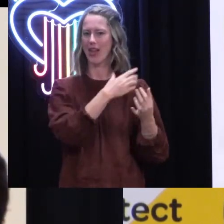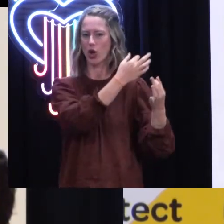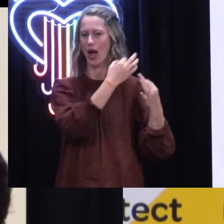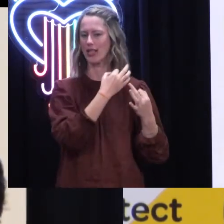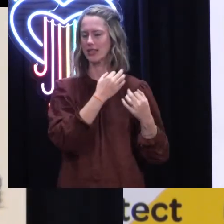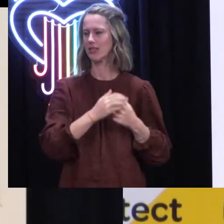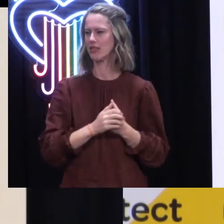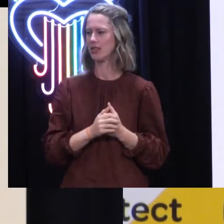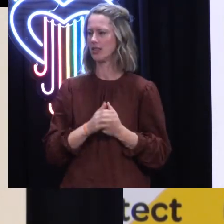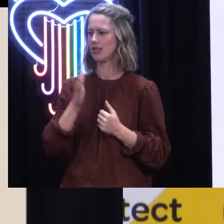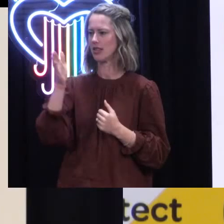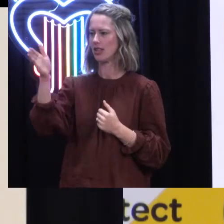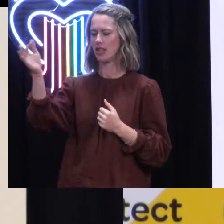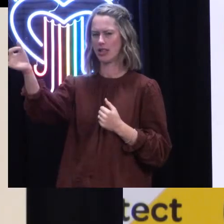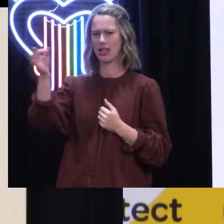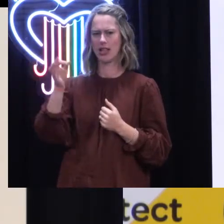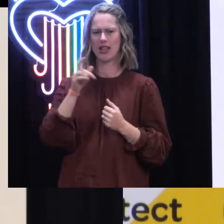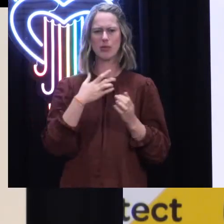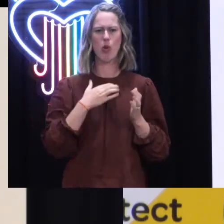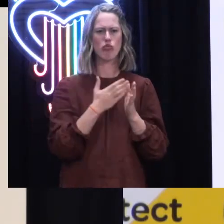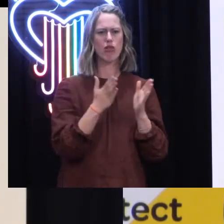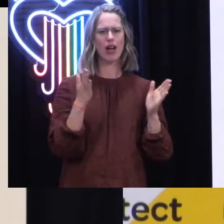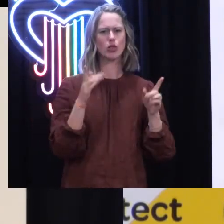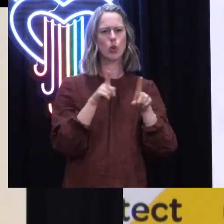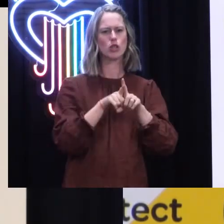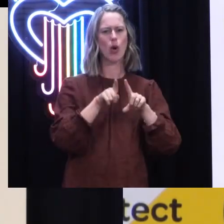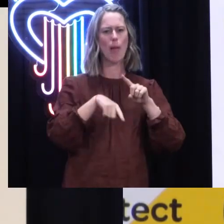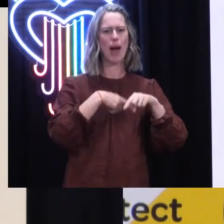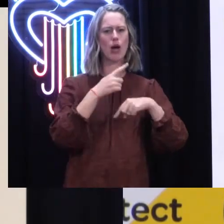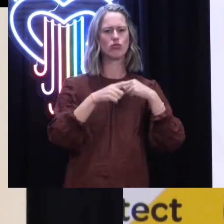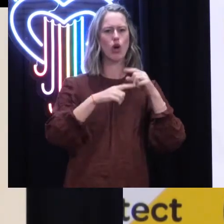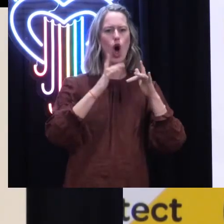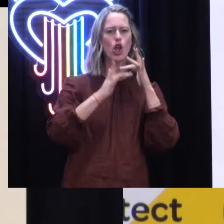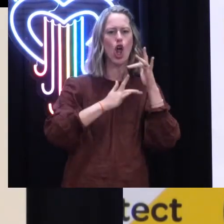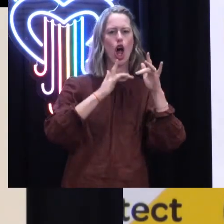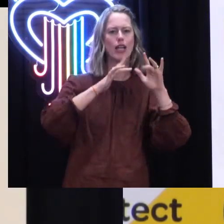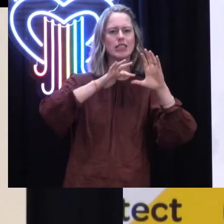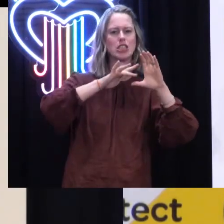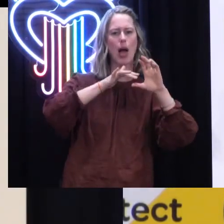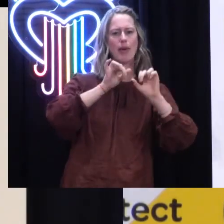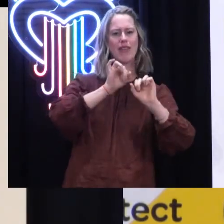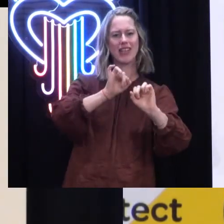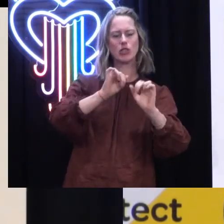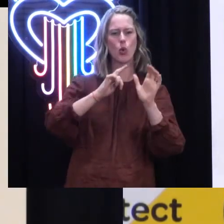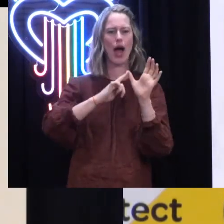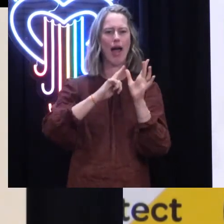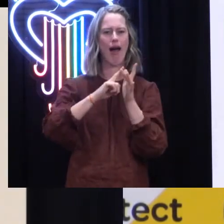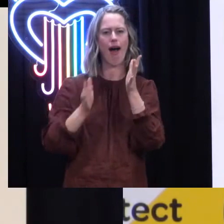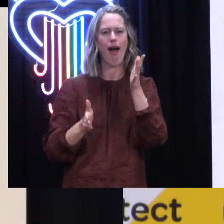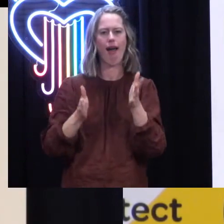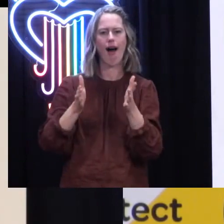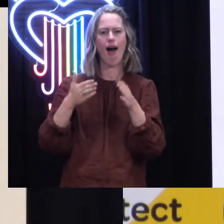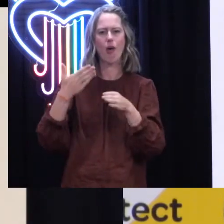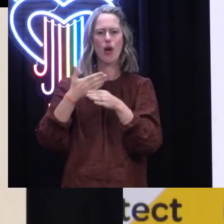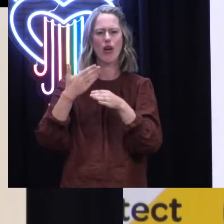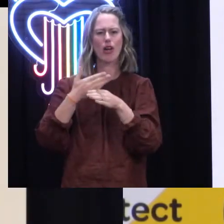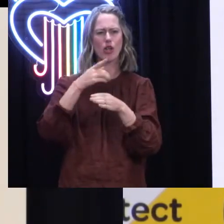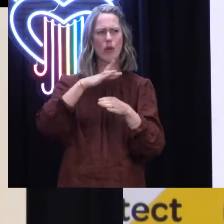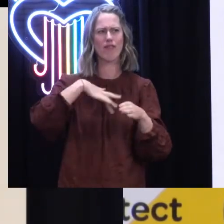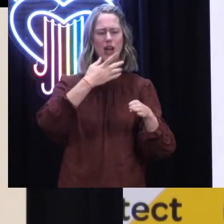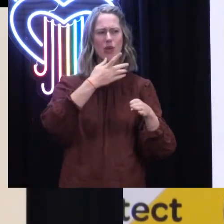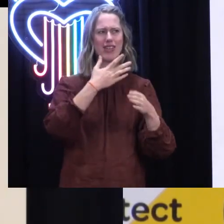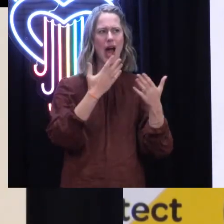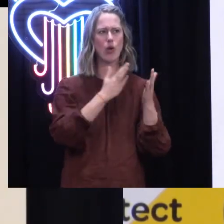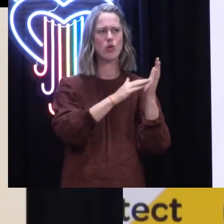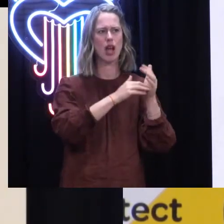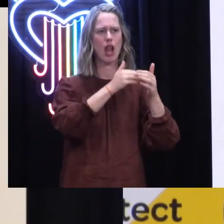broader than that, though, isn't it? It's also covering cyber defence, AI work. Are you concerned that that could supplant some of the existing frameworks where New Zealand